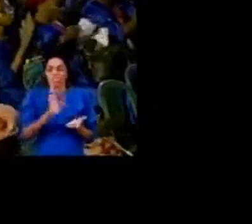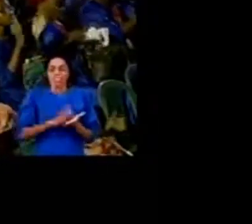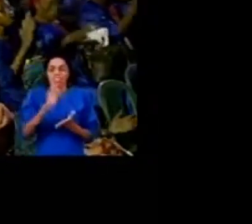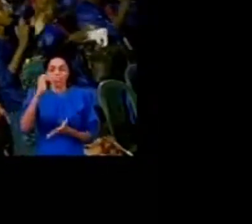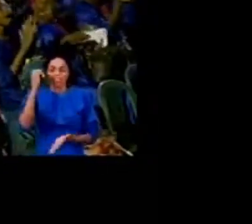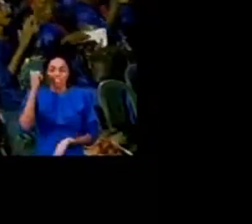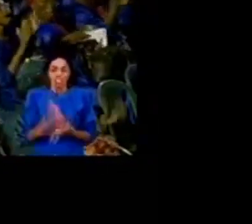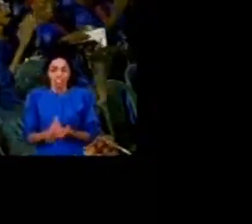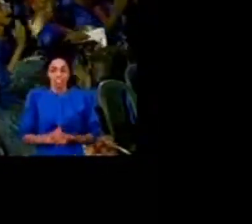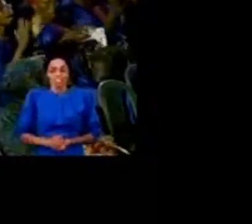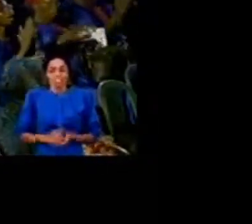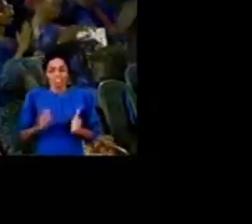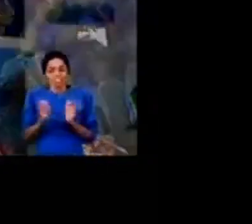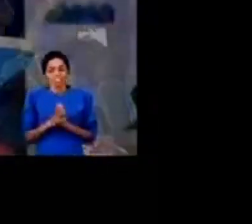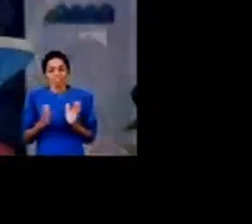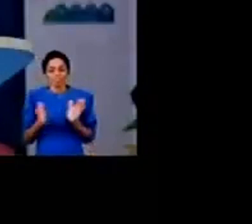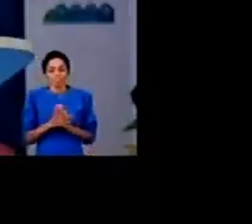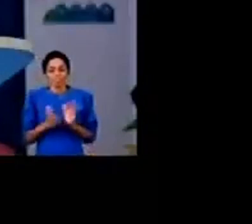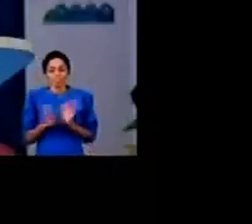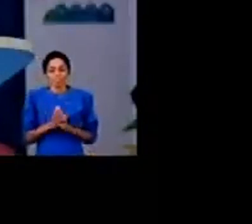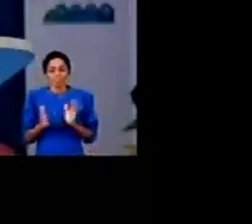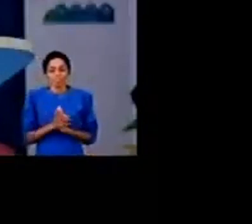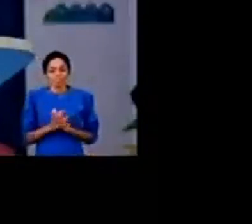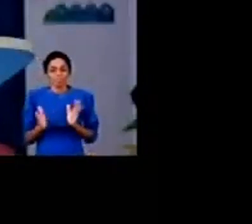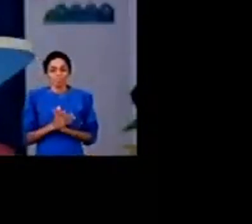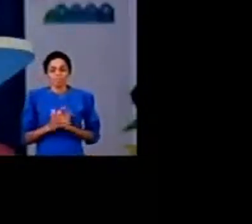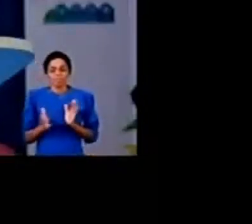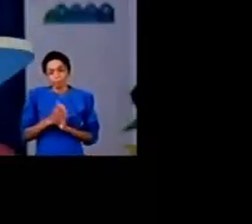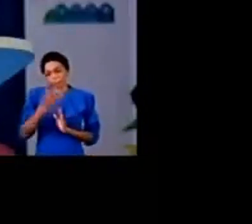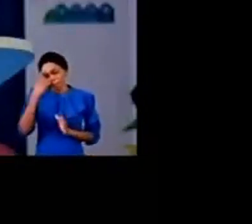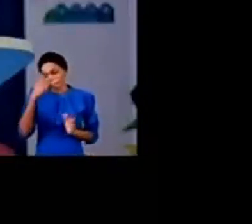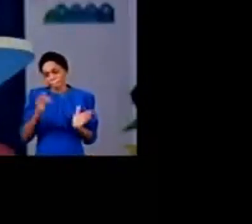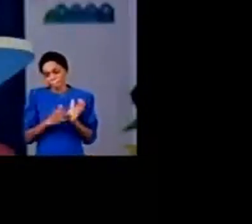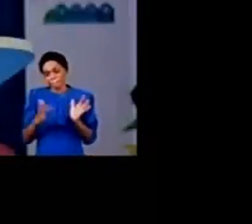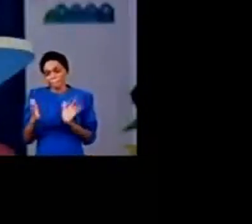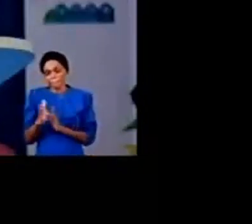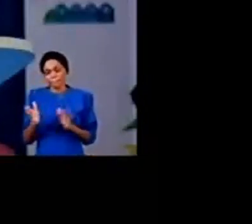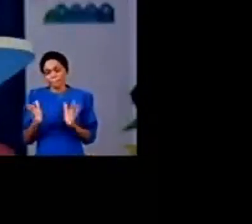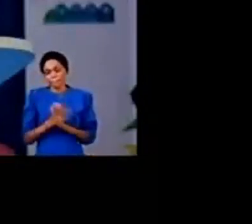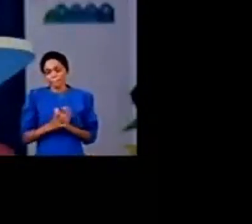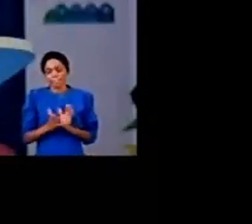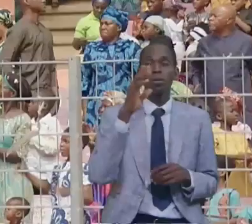Praise the Lord. We have special information from online now.